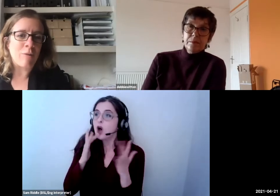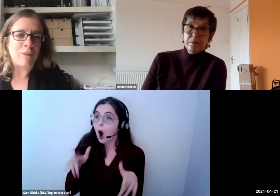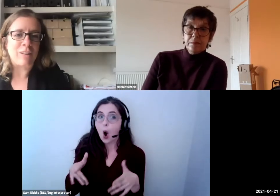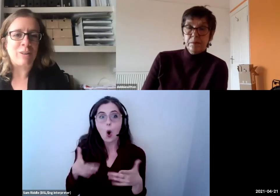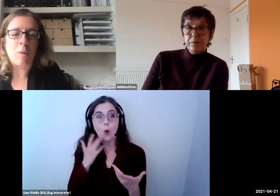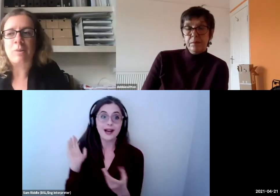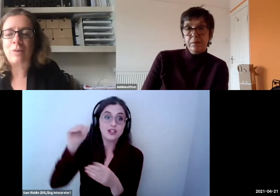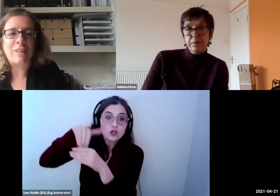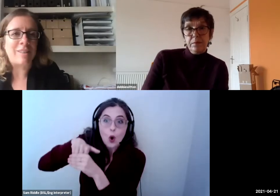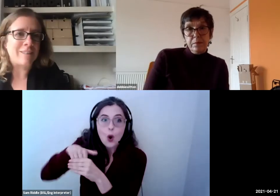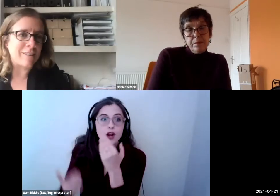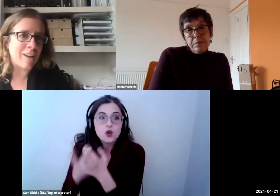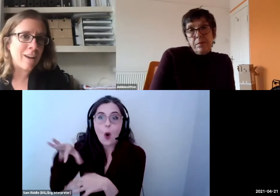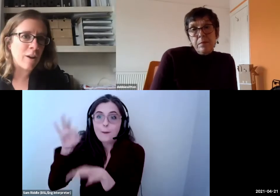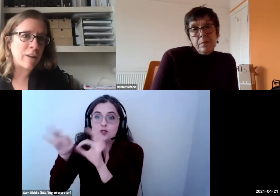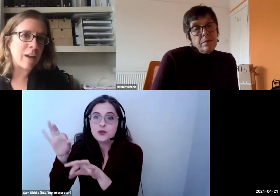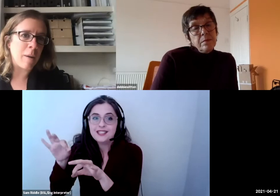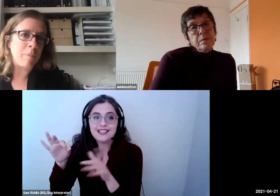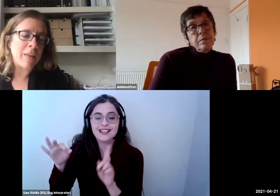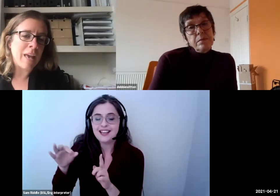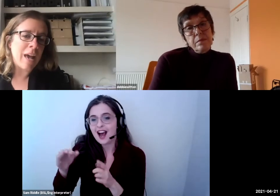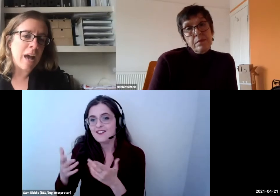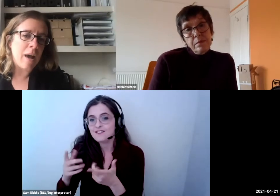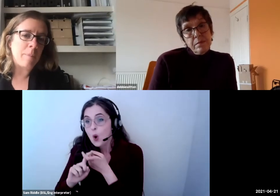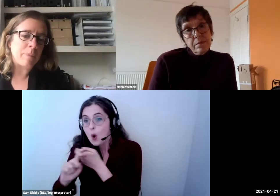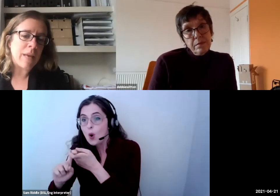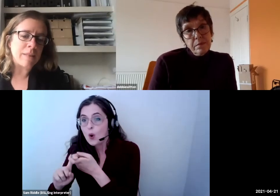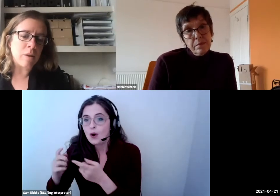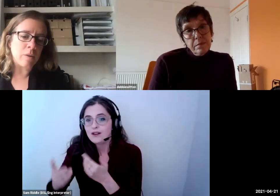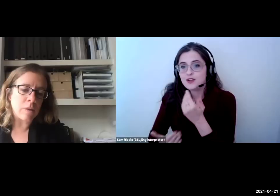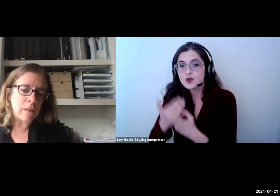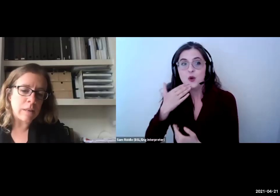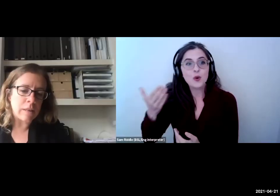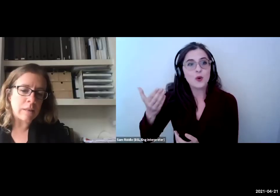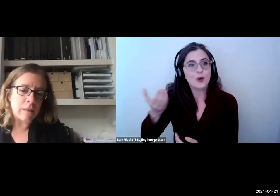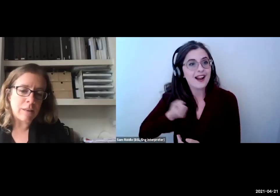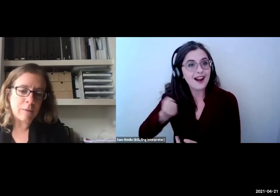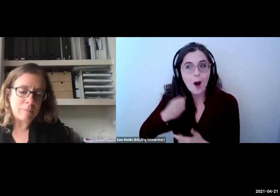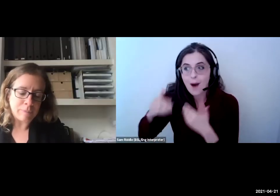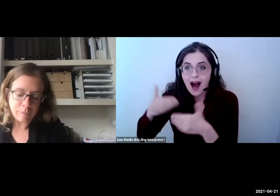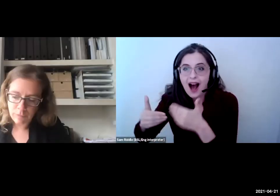and offer new opportunities of income. And so